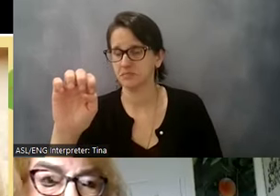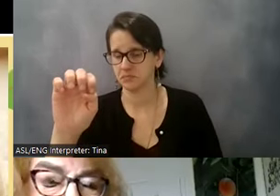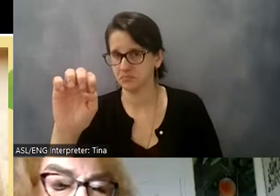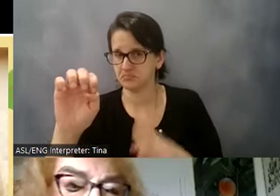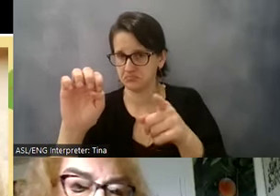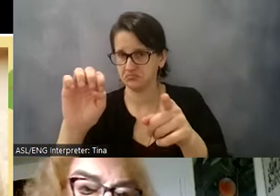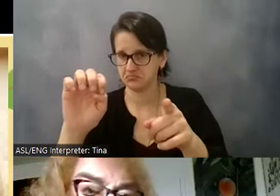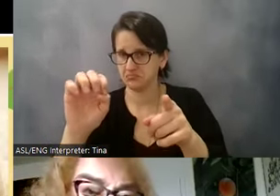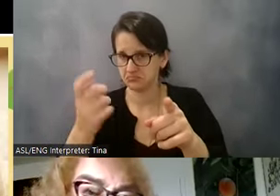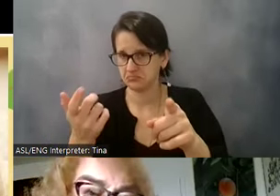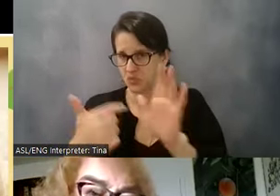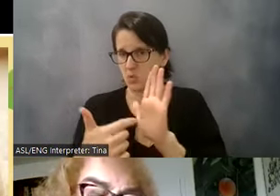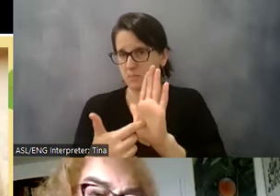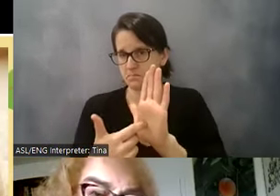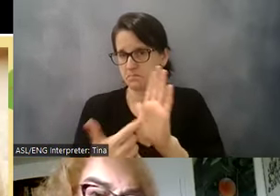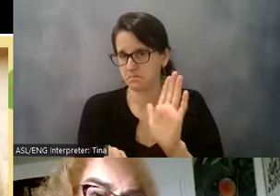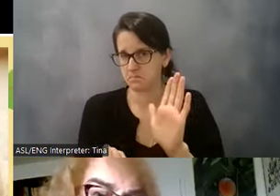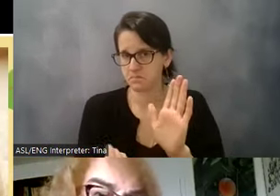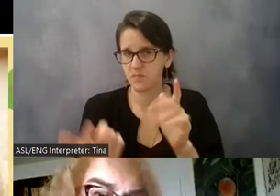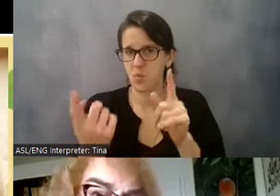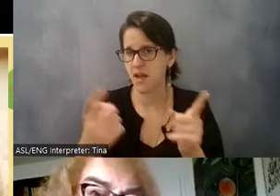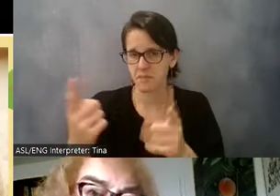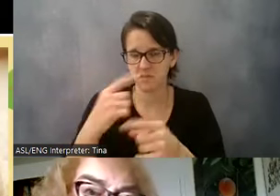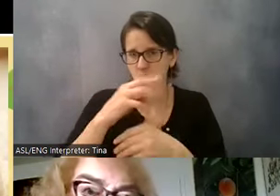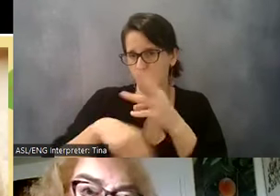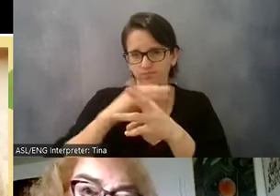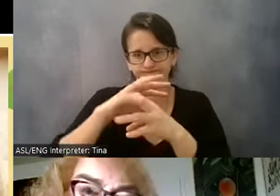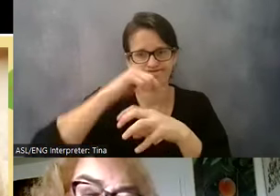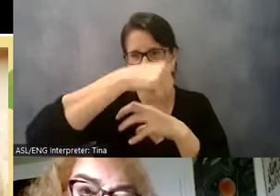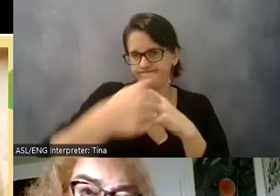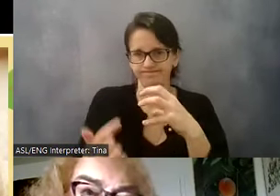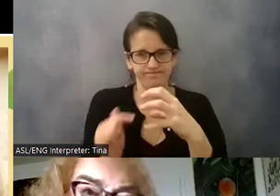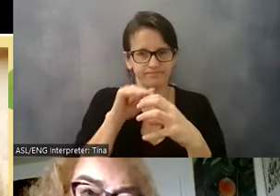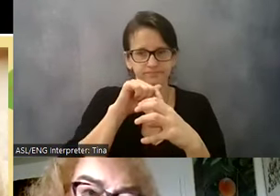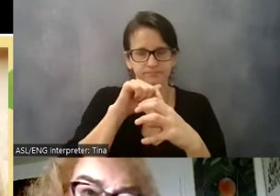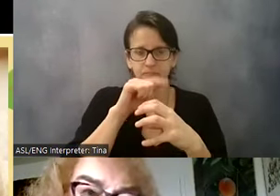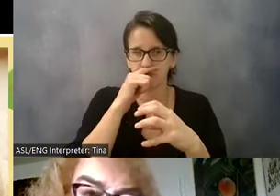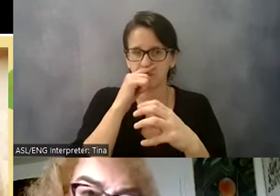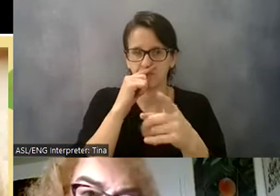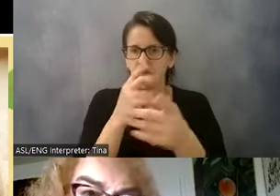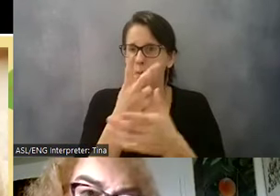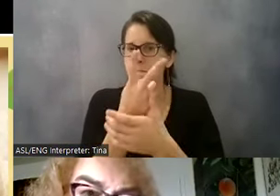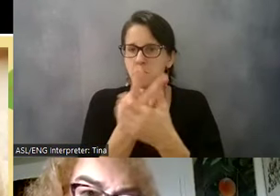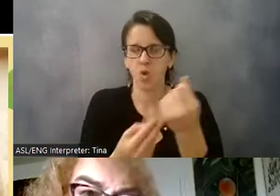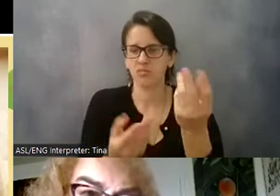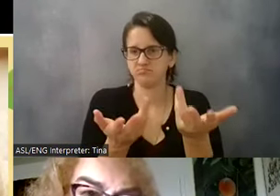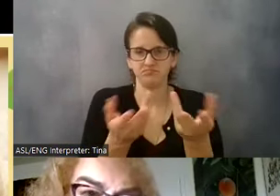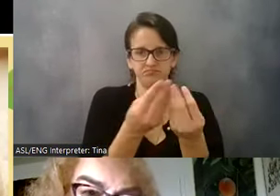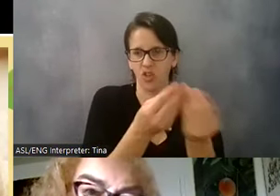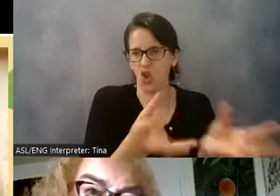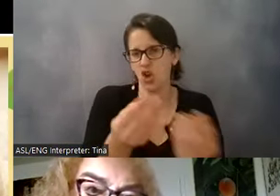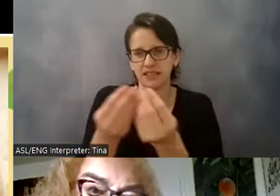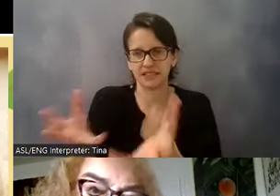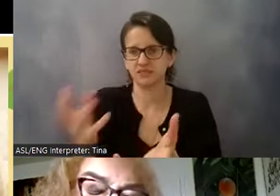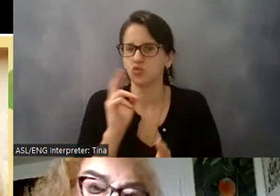pretty representative sample of what's happening globally. They both lost much of their nutrition in the last 50